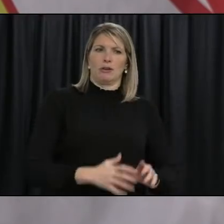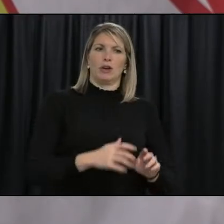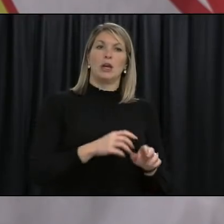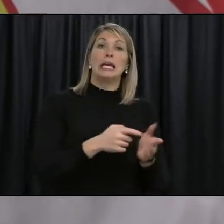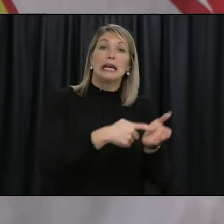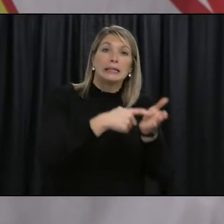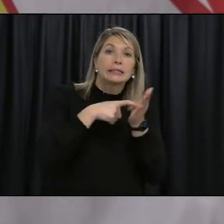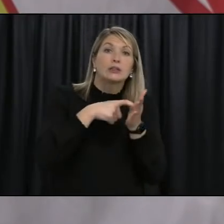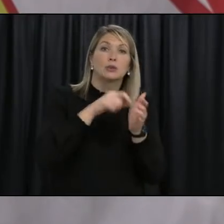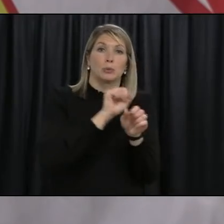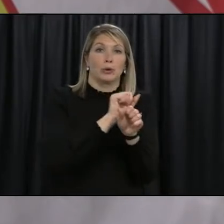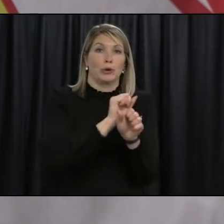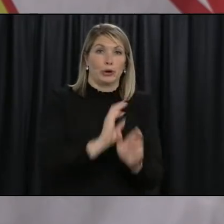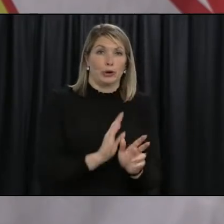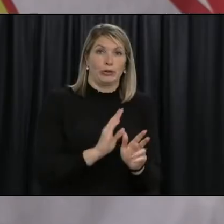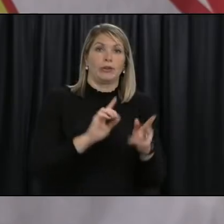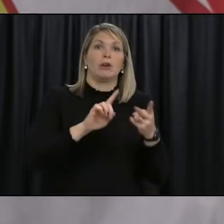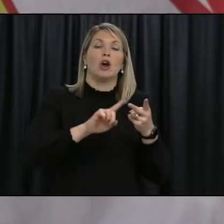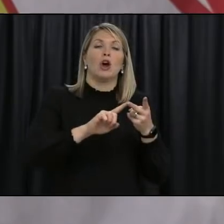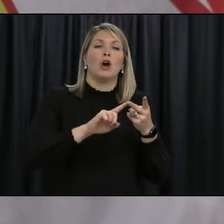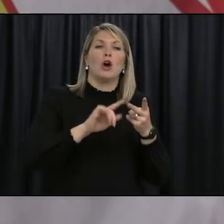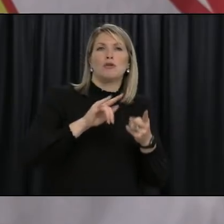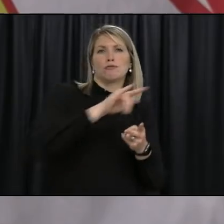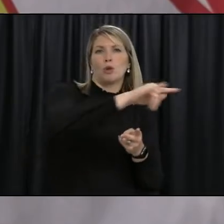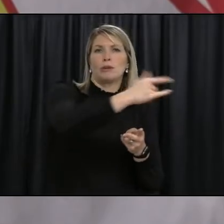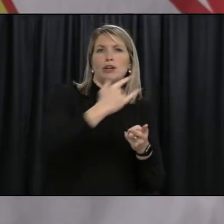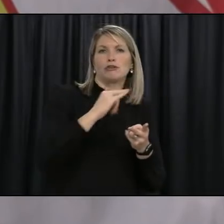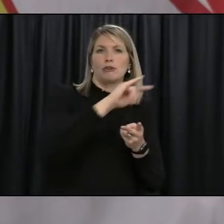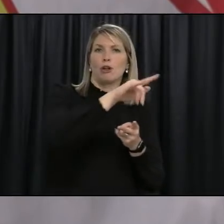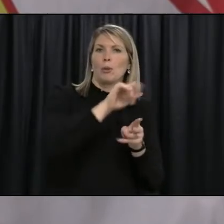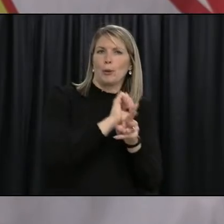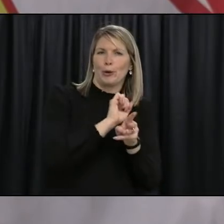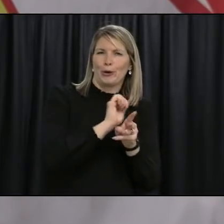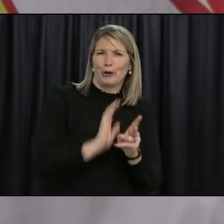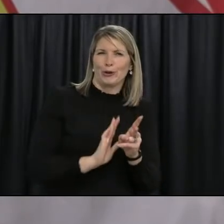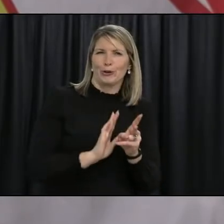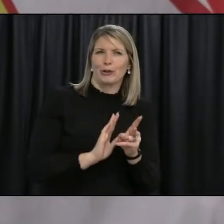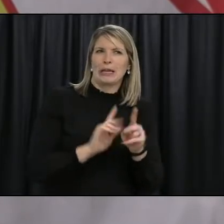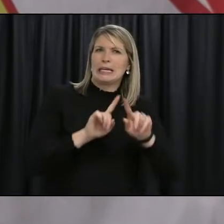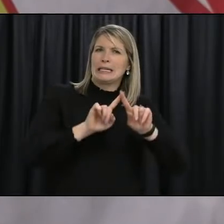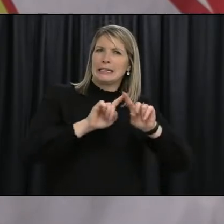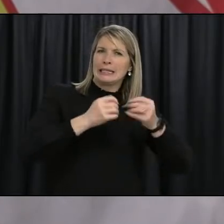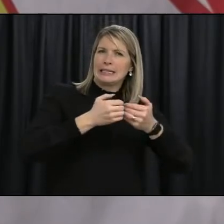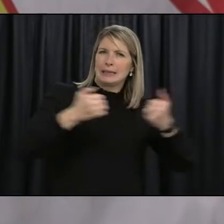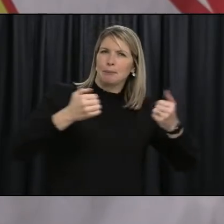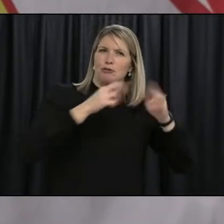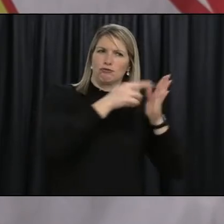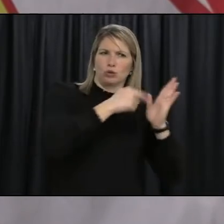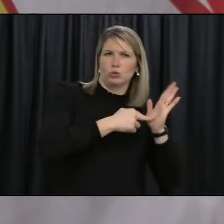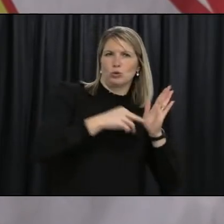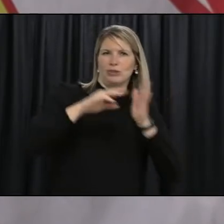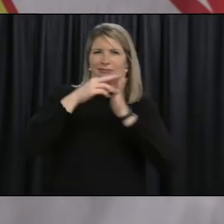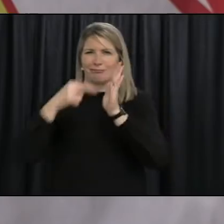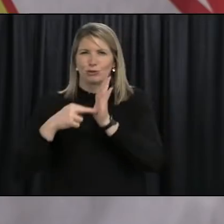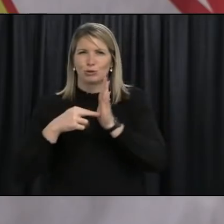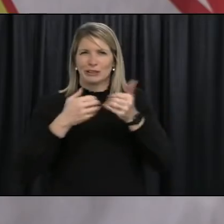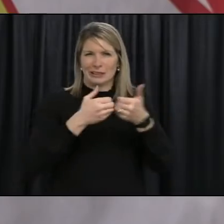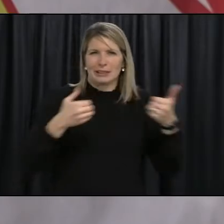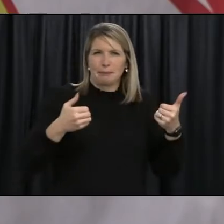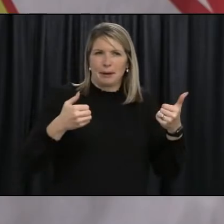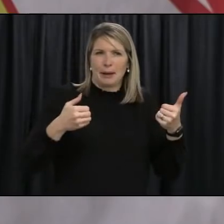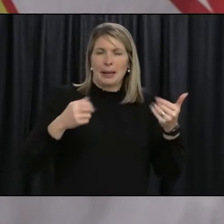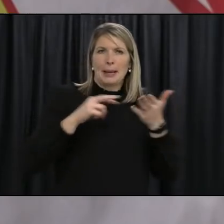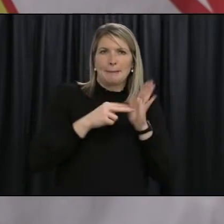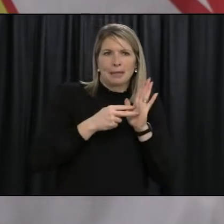are coming home from their place of work are considered in a different category and are